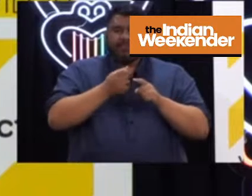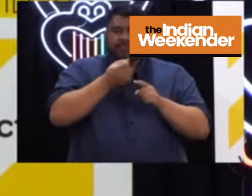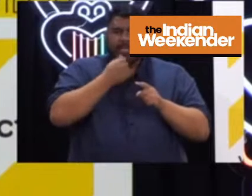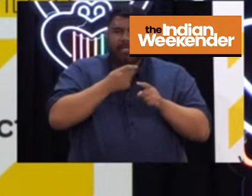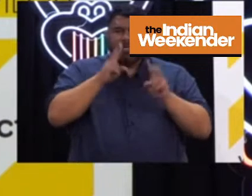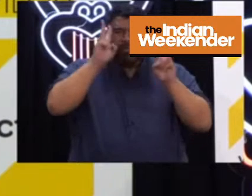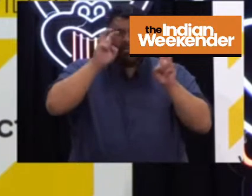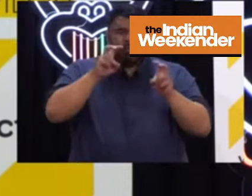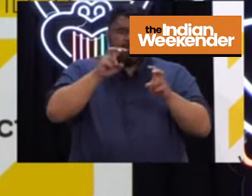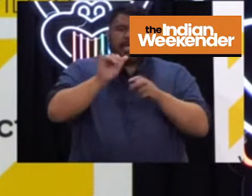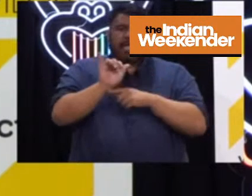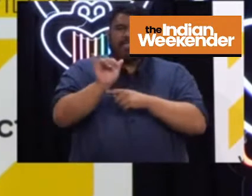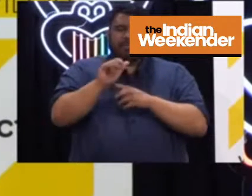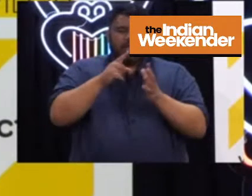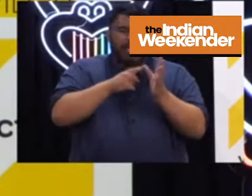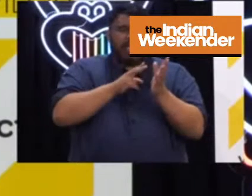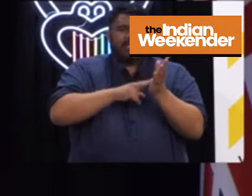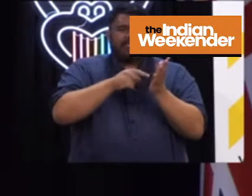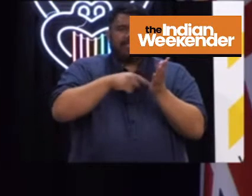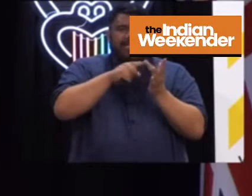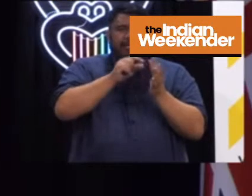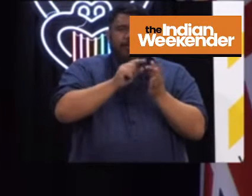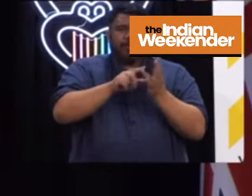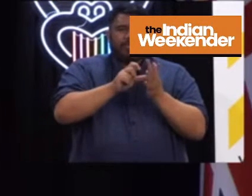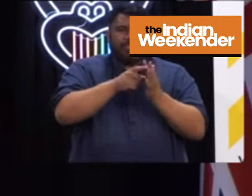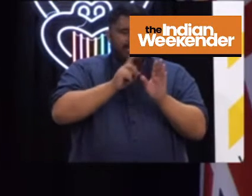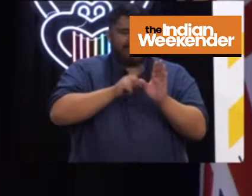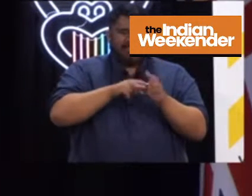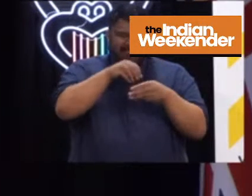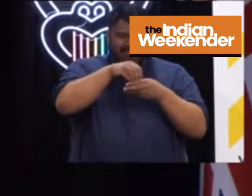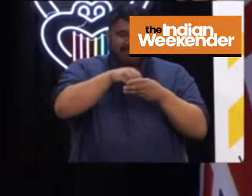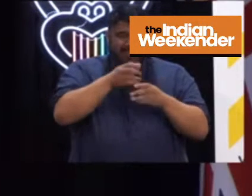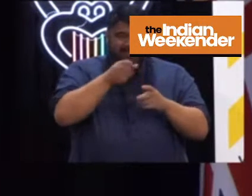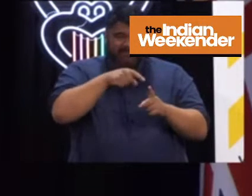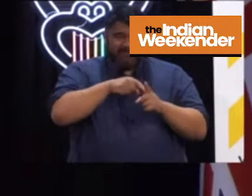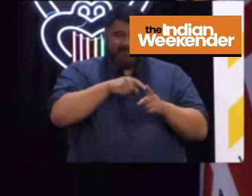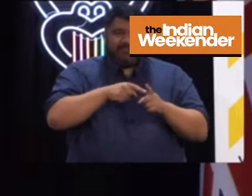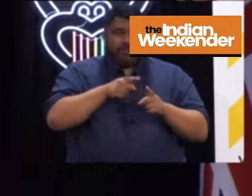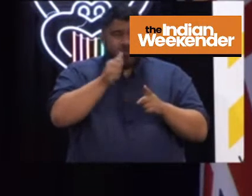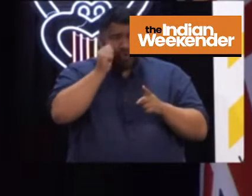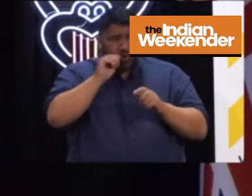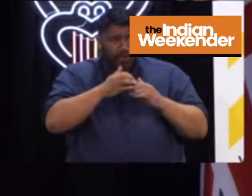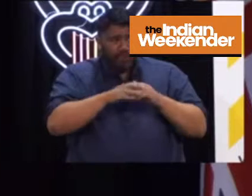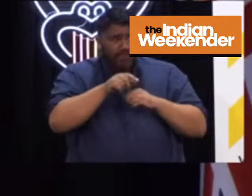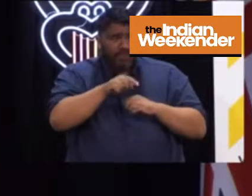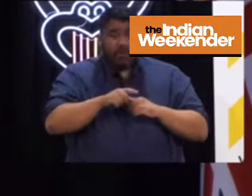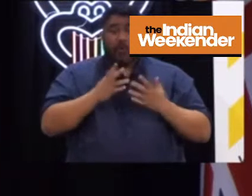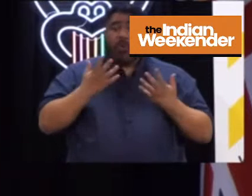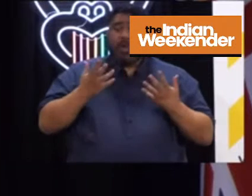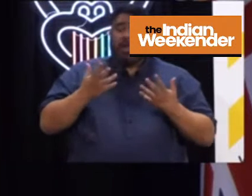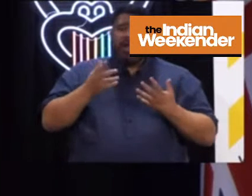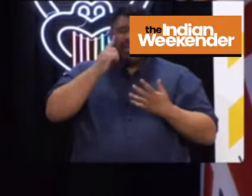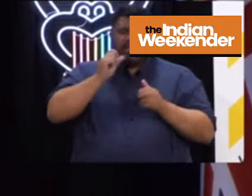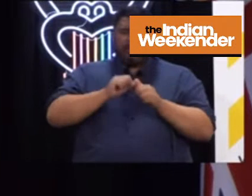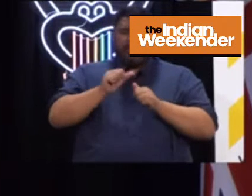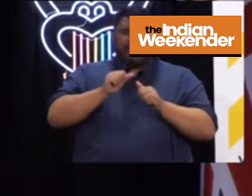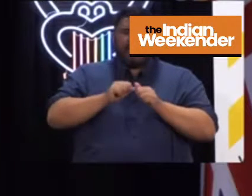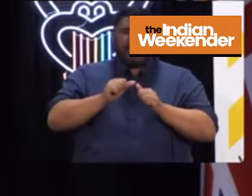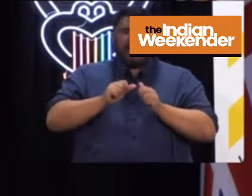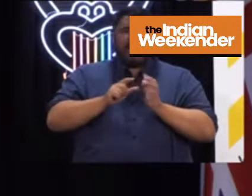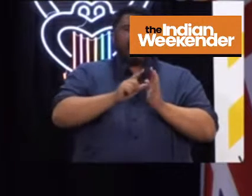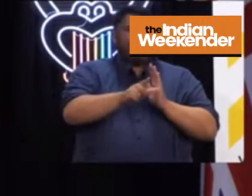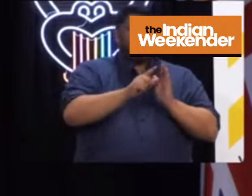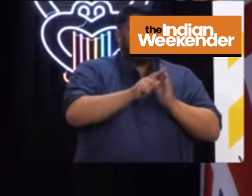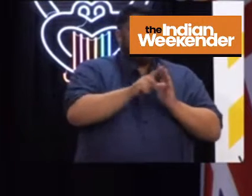your radar? I do know there is a number of medications that are being looked at the moment, and if you don't mind, maybe I can make that give that a